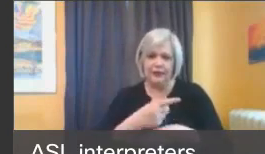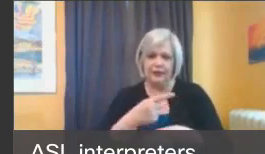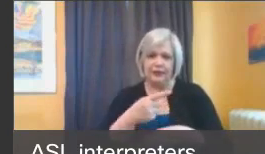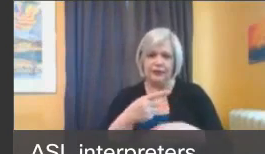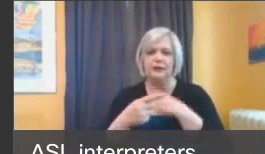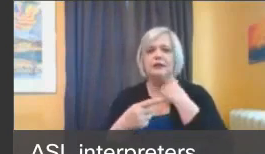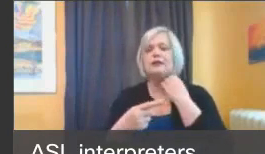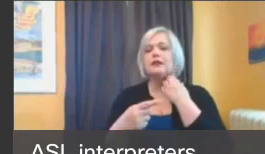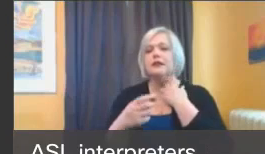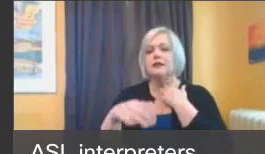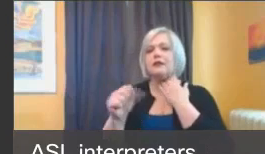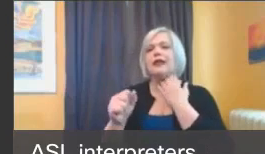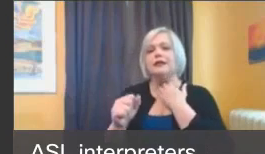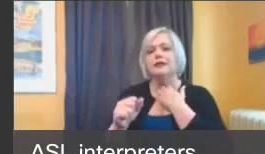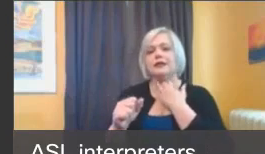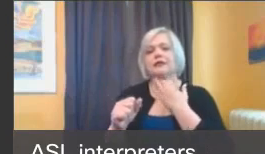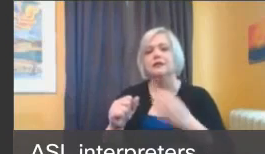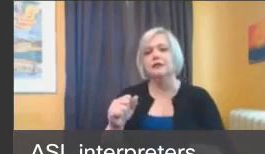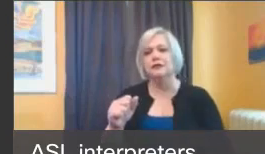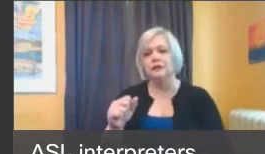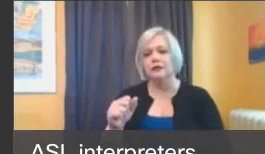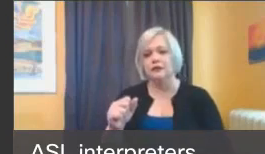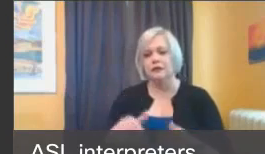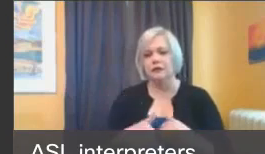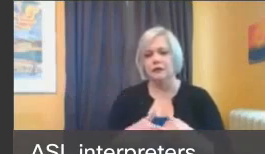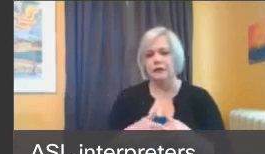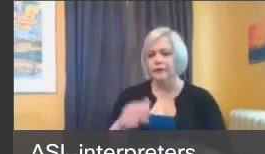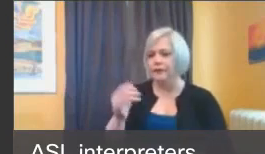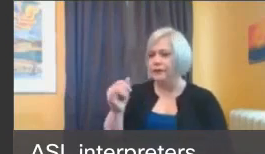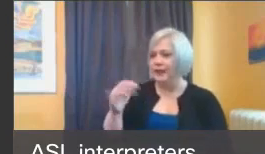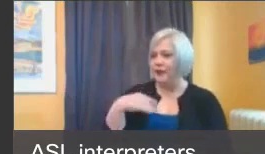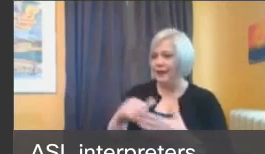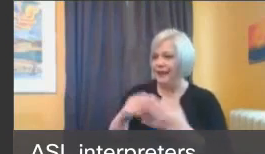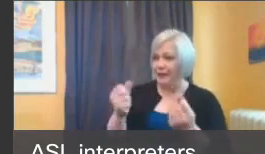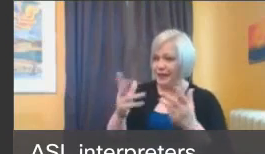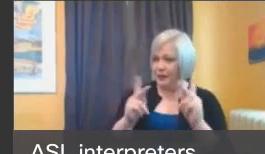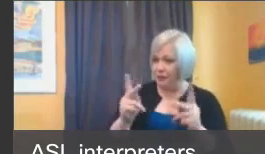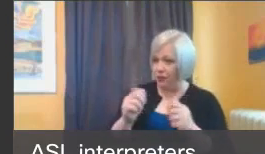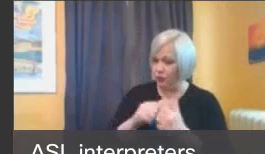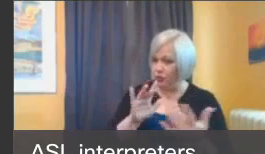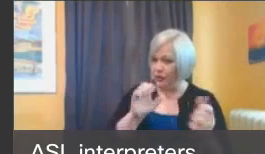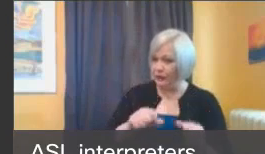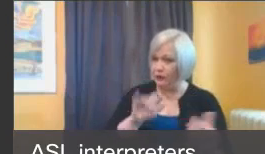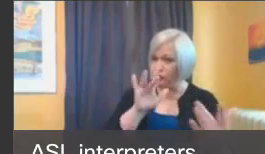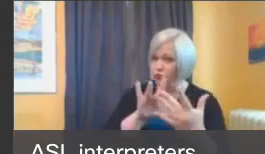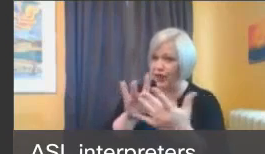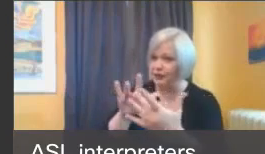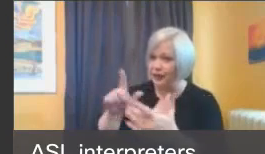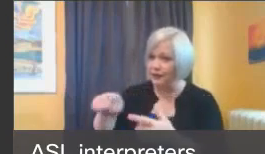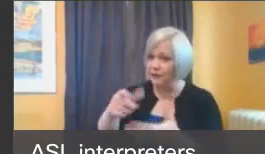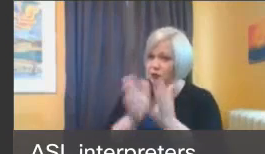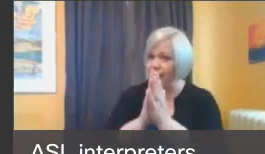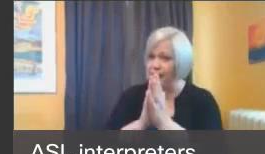of that. So yes, I mean, able to reach out to those. If you had that many people, were you able to reach out to them to ask them